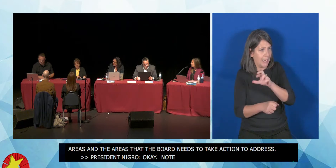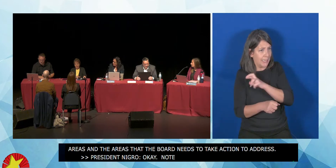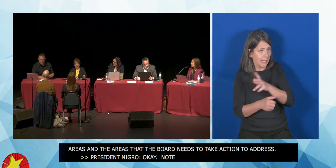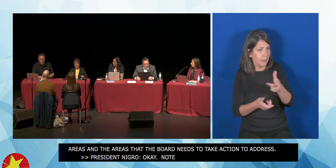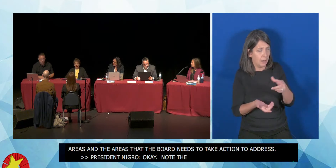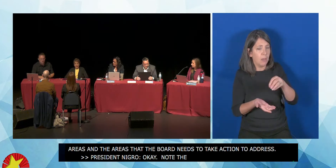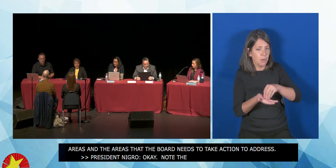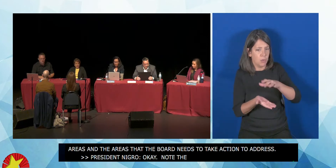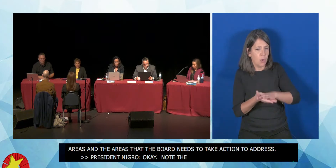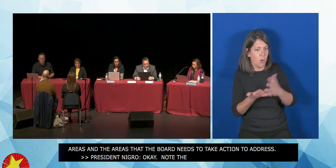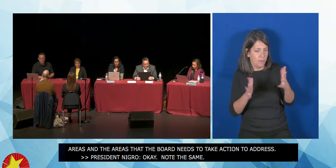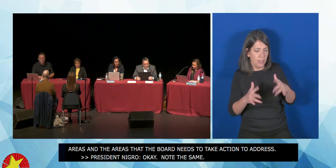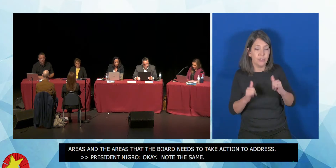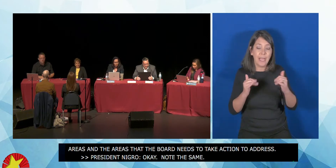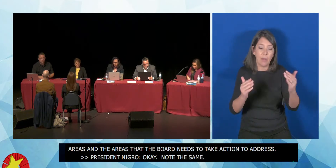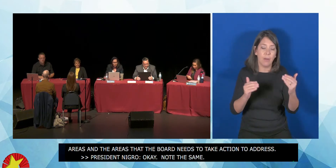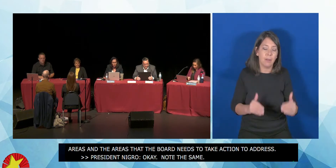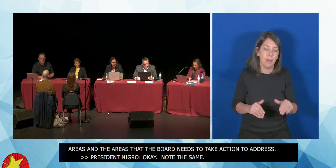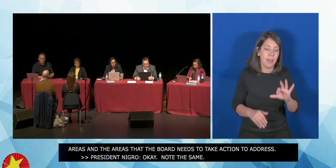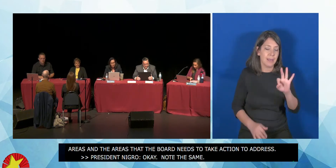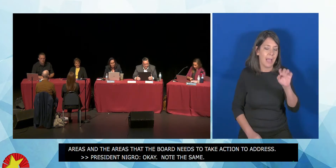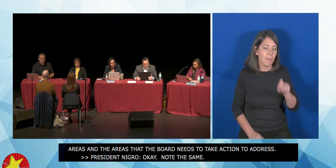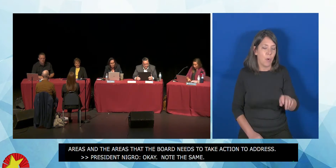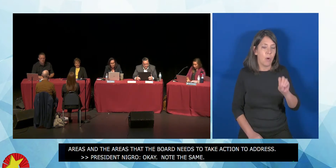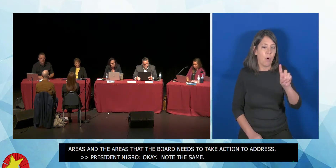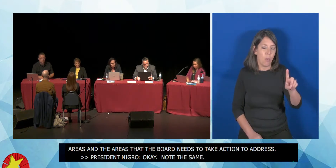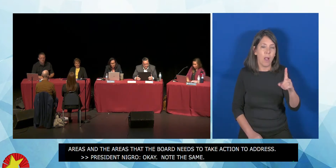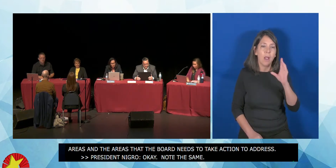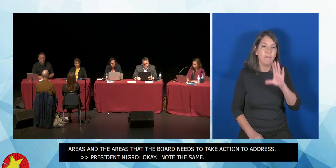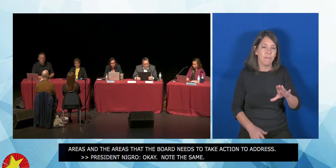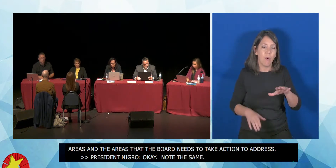Now we go on to 9.01, action item adjournment.